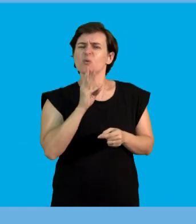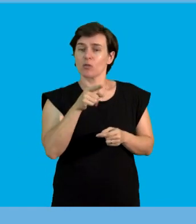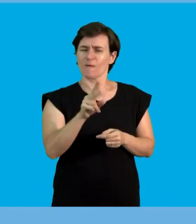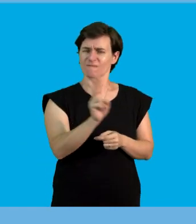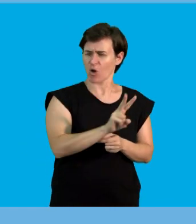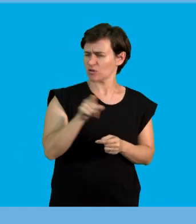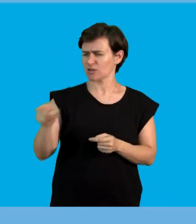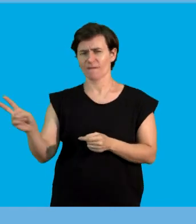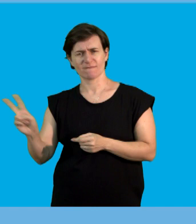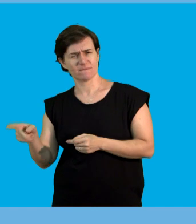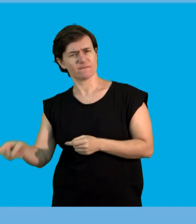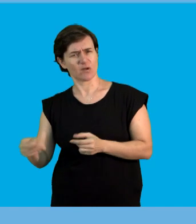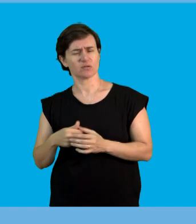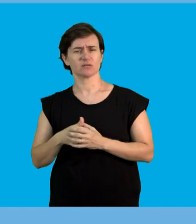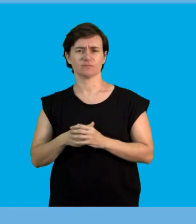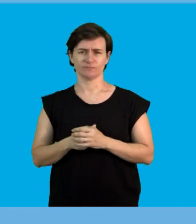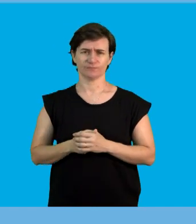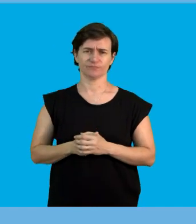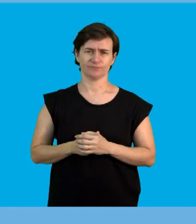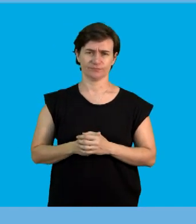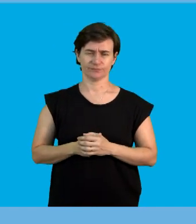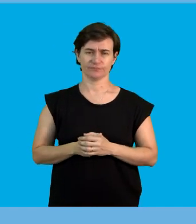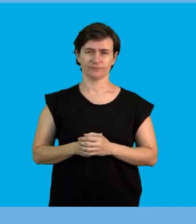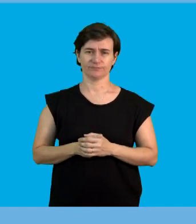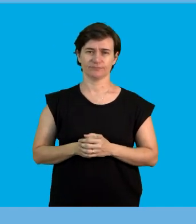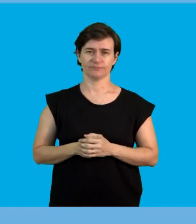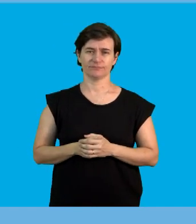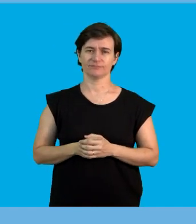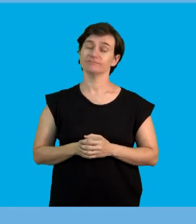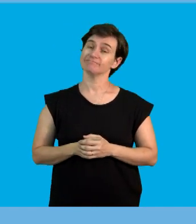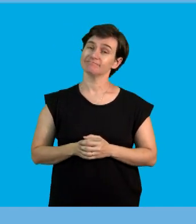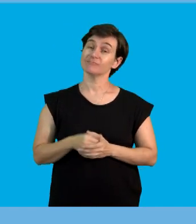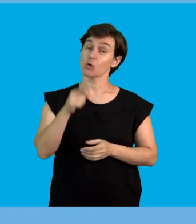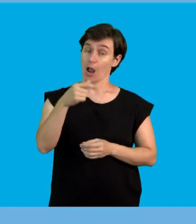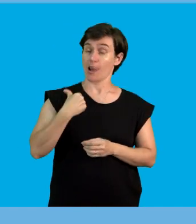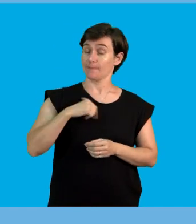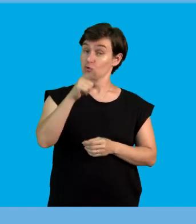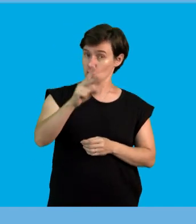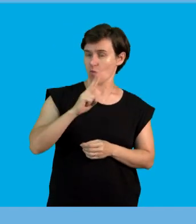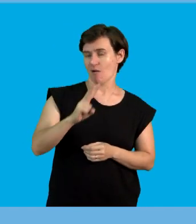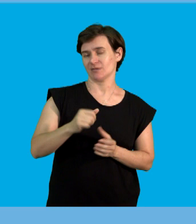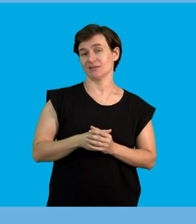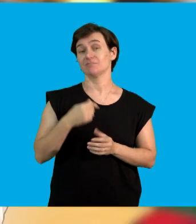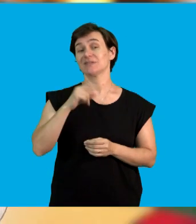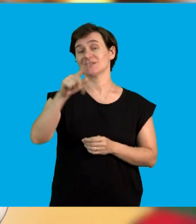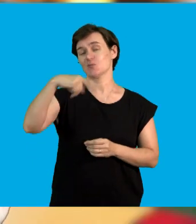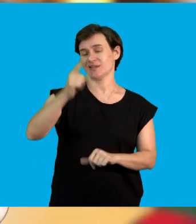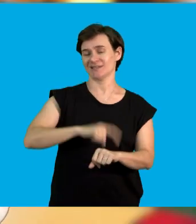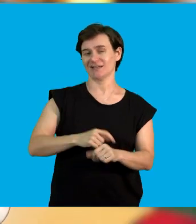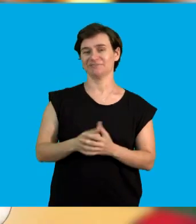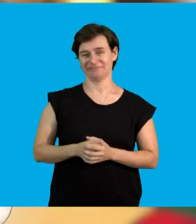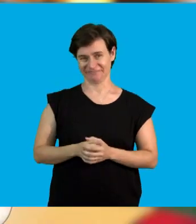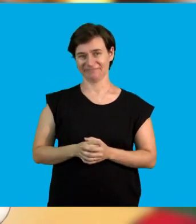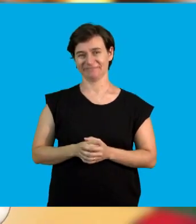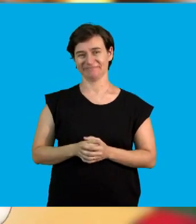a series circuit, and also what happens to voltage when looking at a parallel circuit? You're going to answer this question for me, and I will